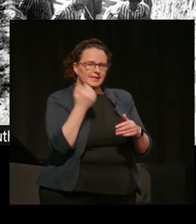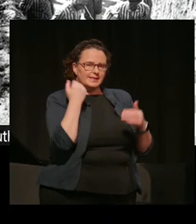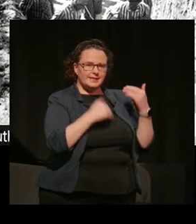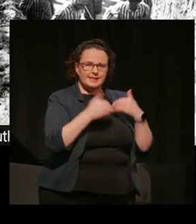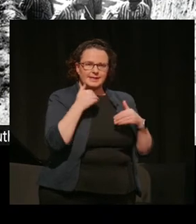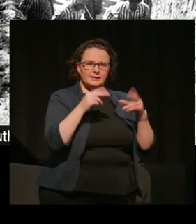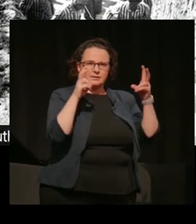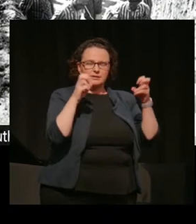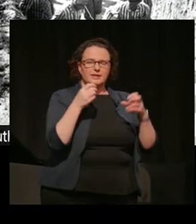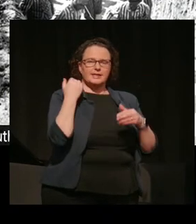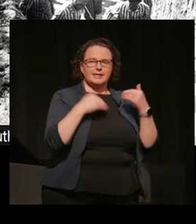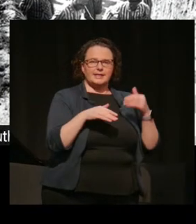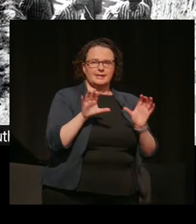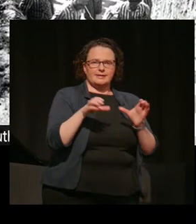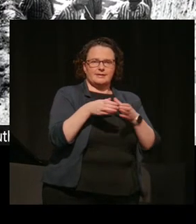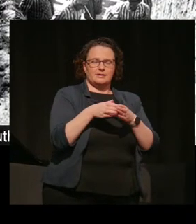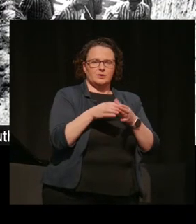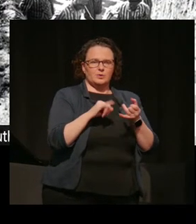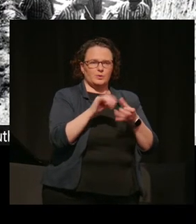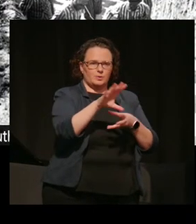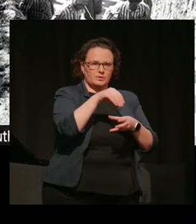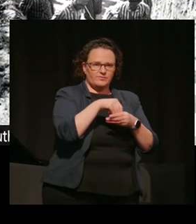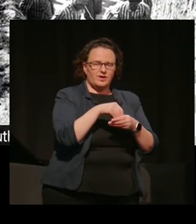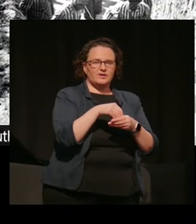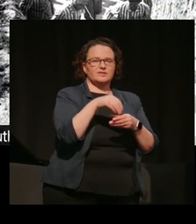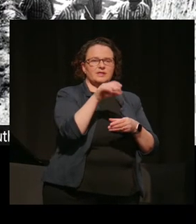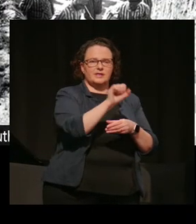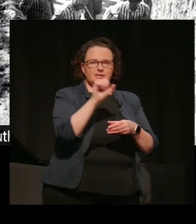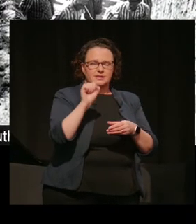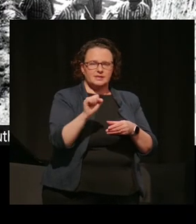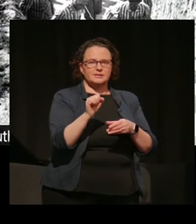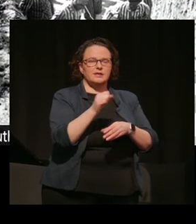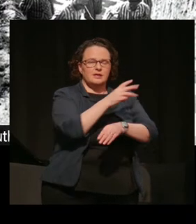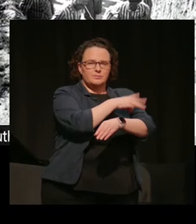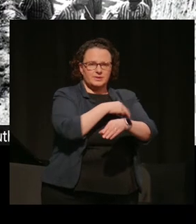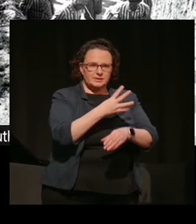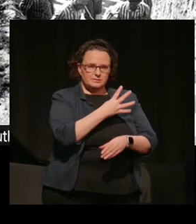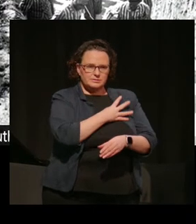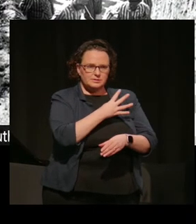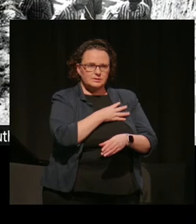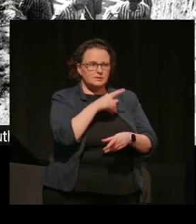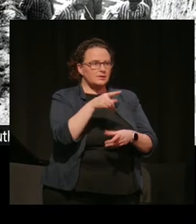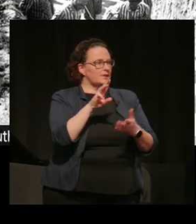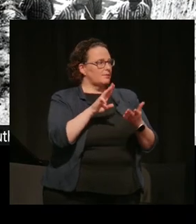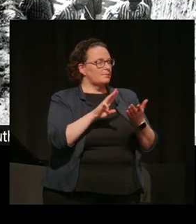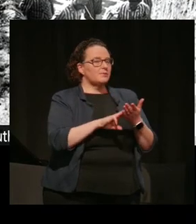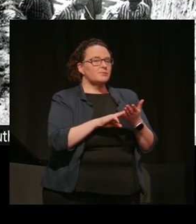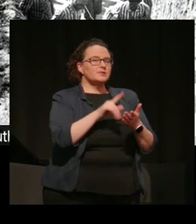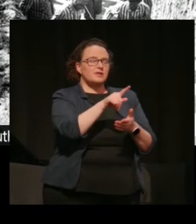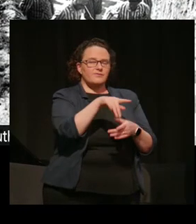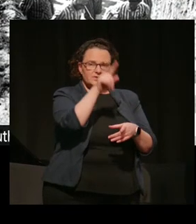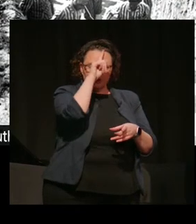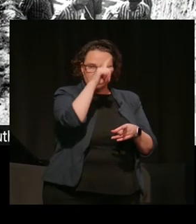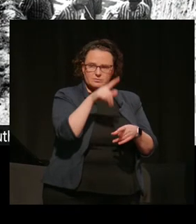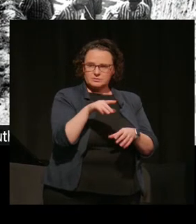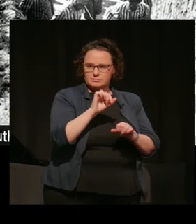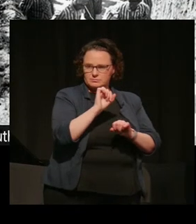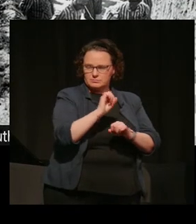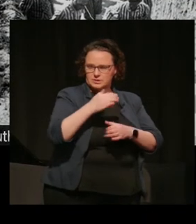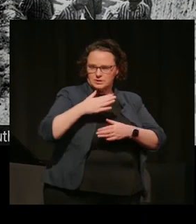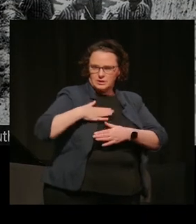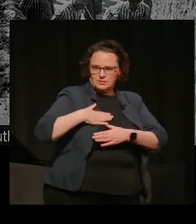killing squads were made up of Nazis, SS, police officers, members of the German army, and hundreds of